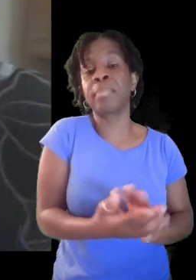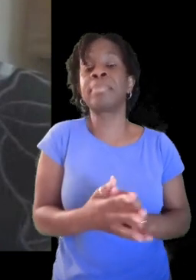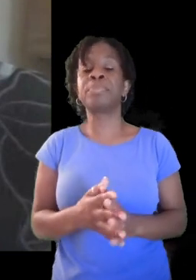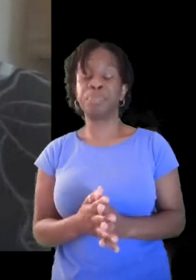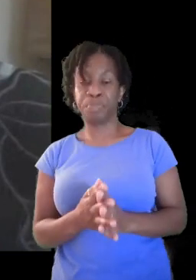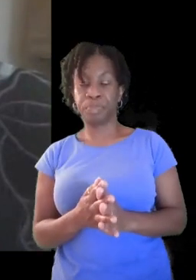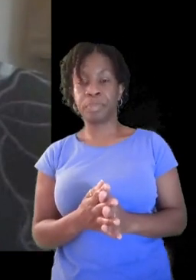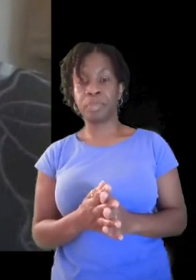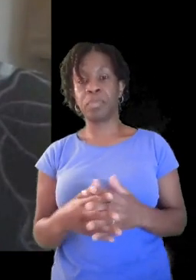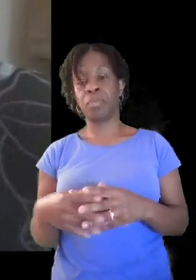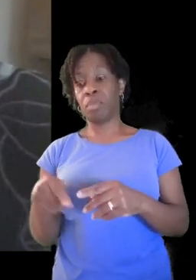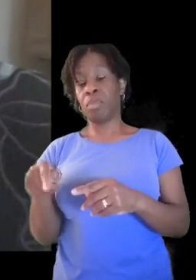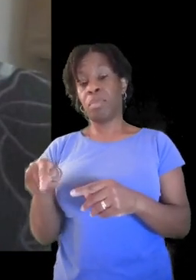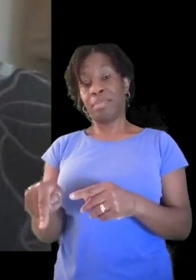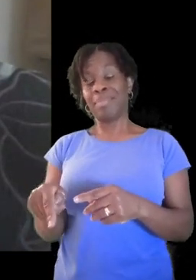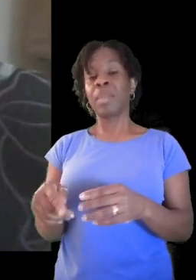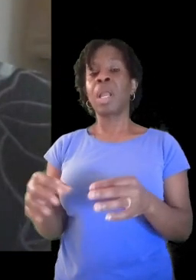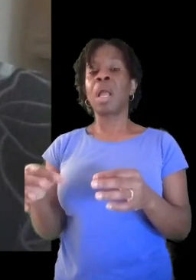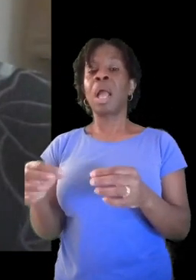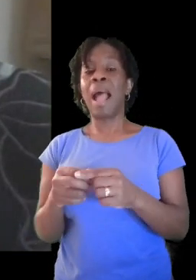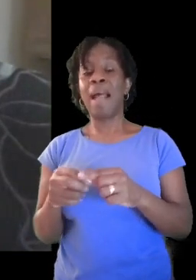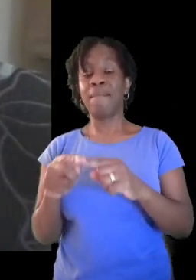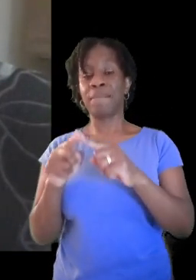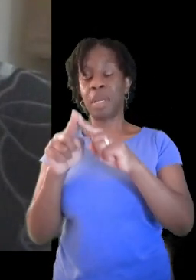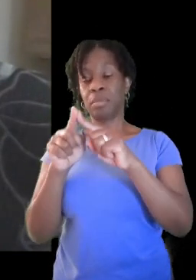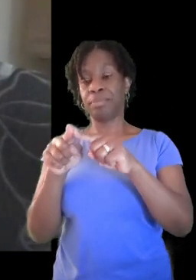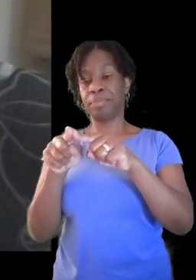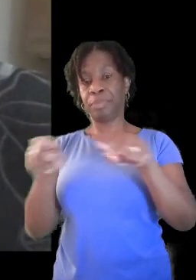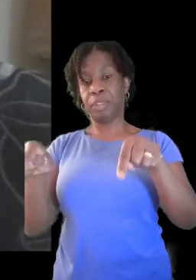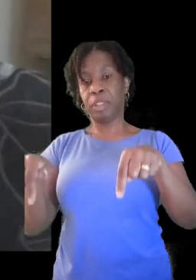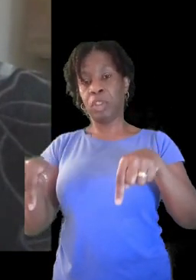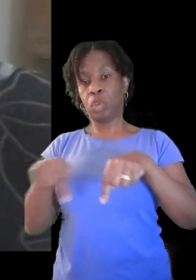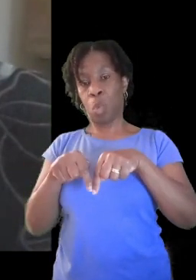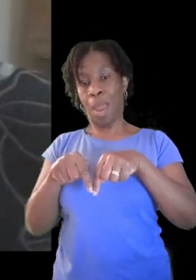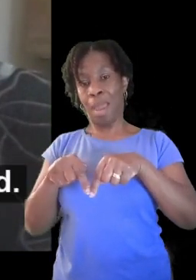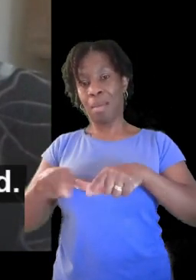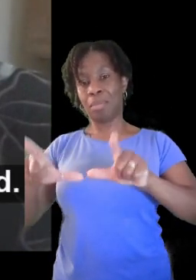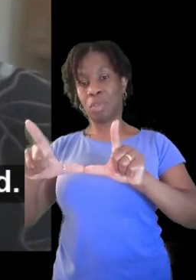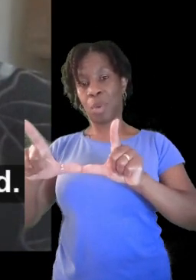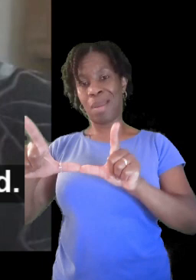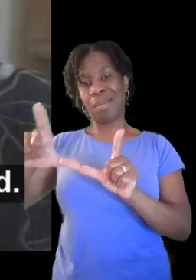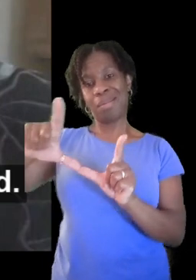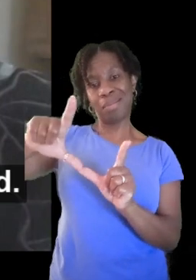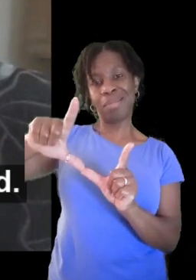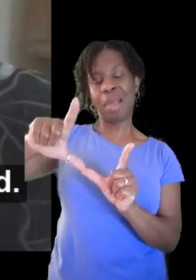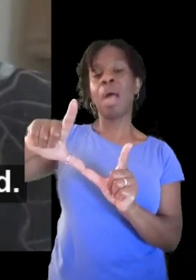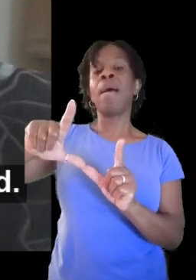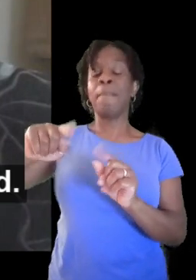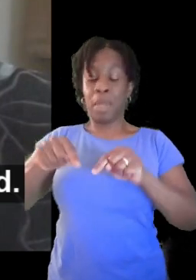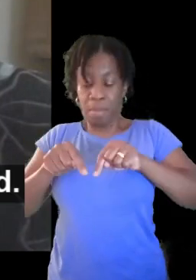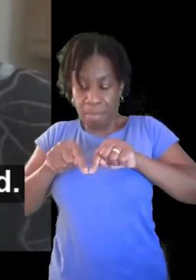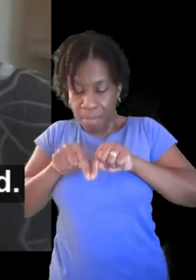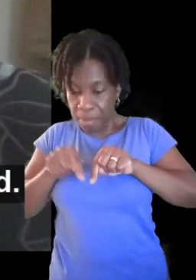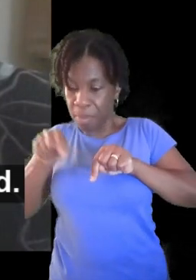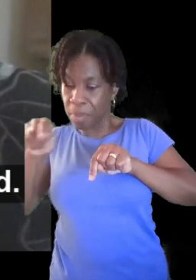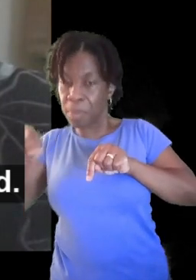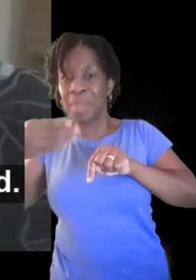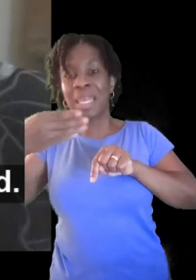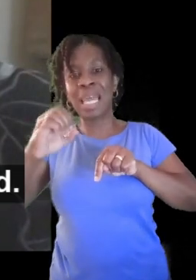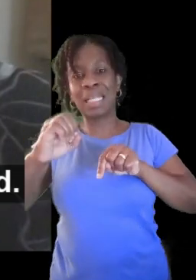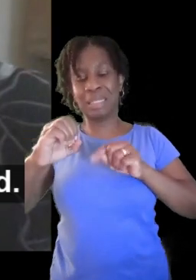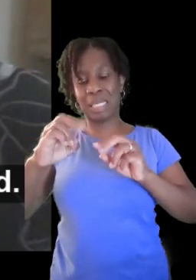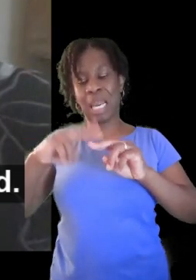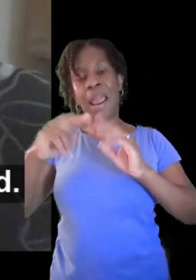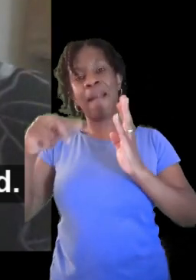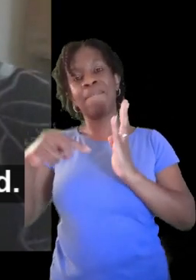a diamond, which is actually square-shaped, which has 90 feet between bases,